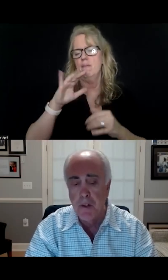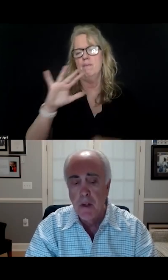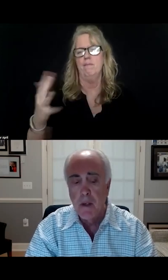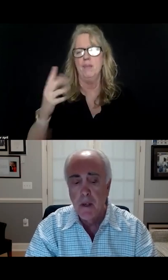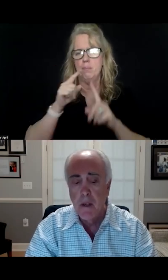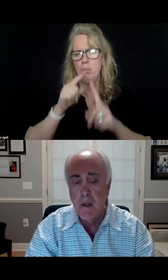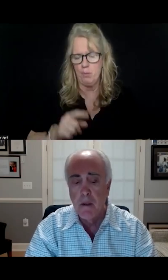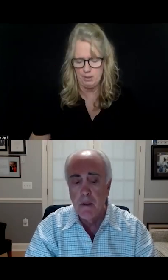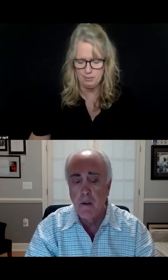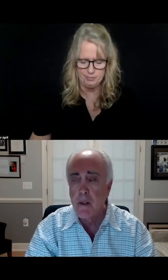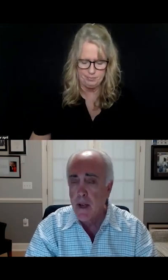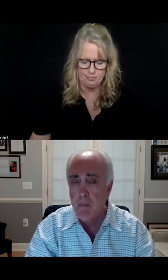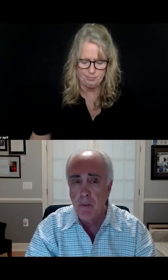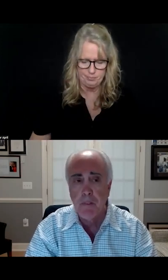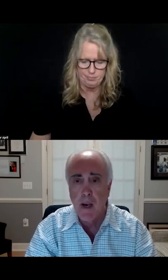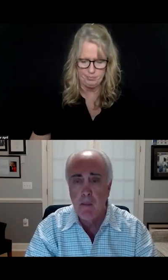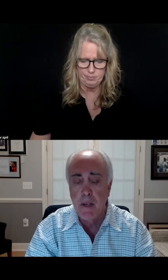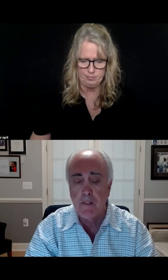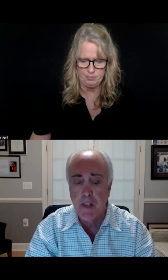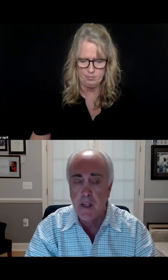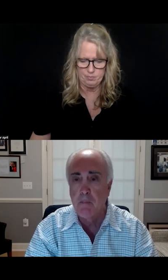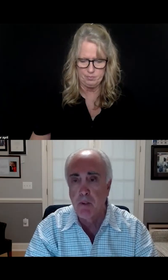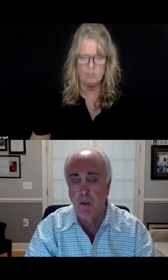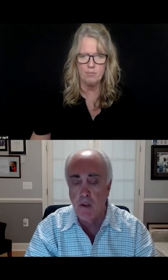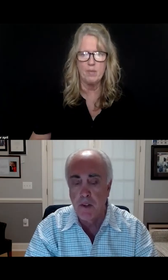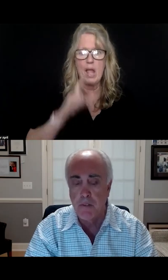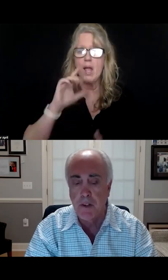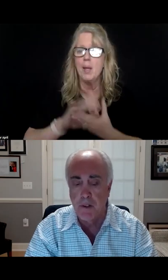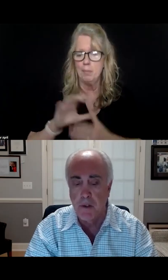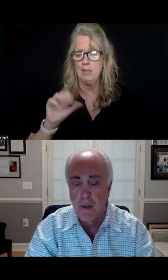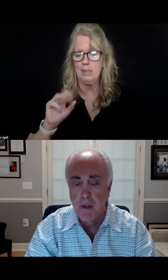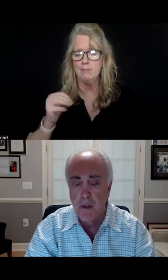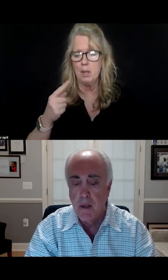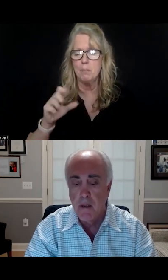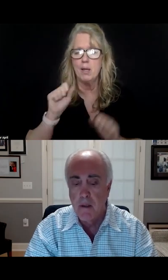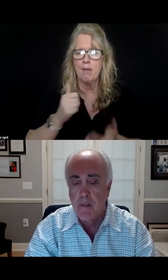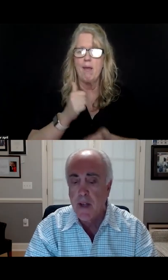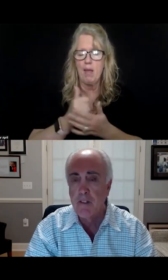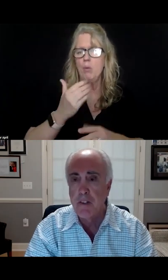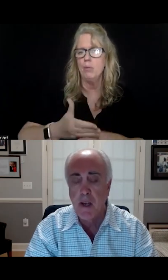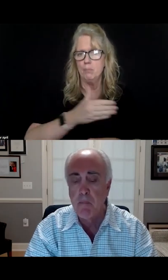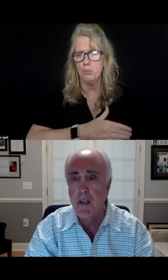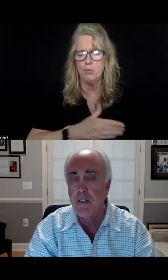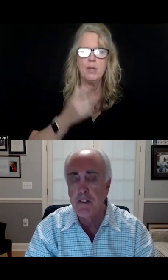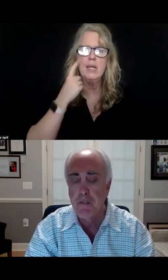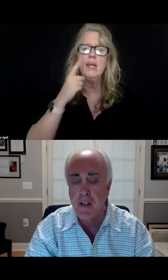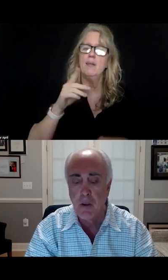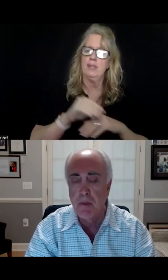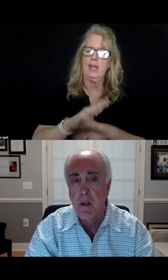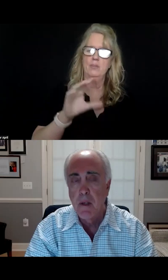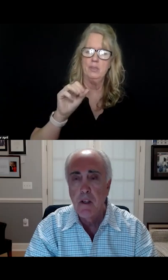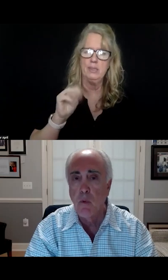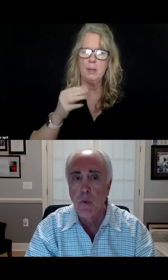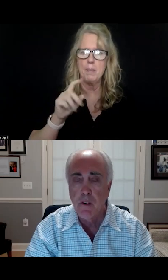is, I believe compacts can improve quality of care. The counseling compact has